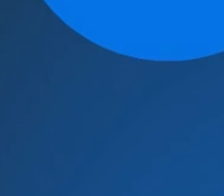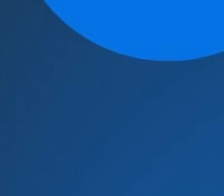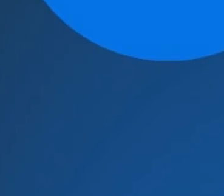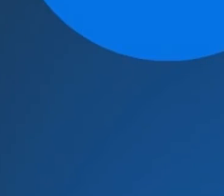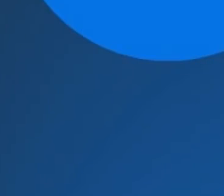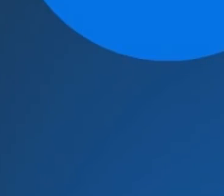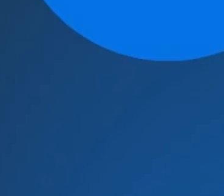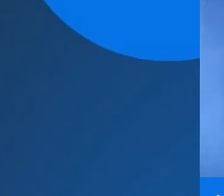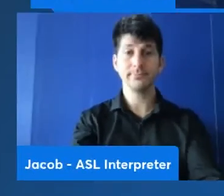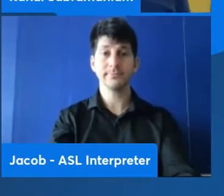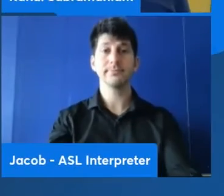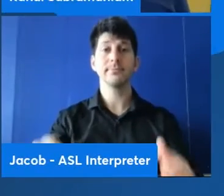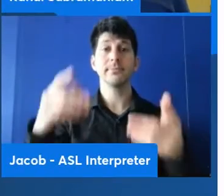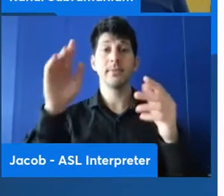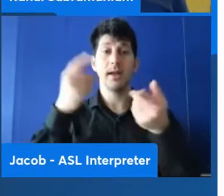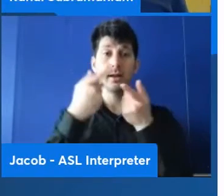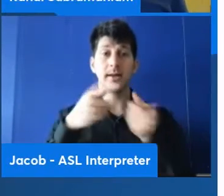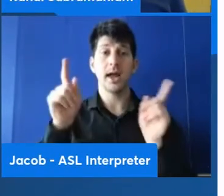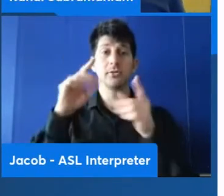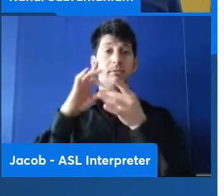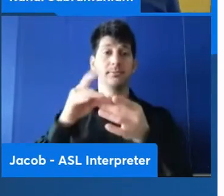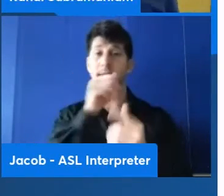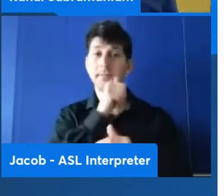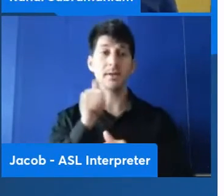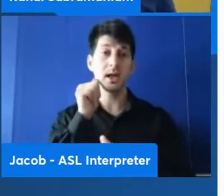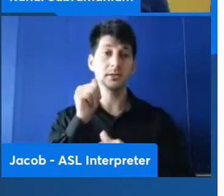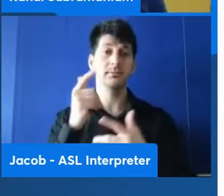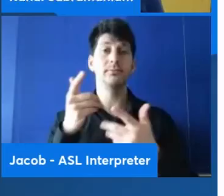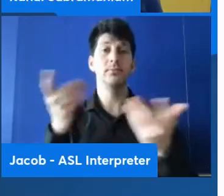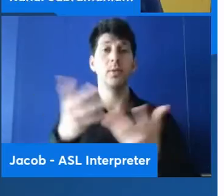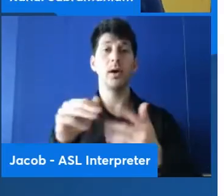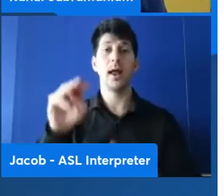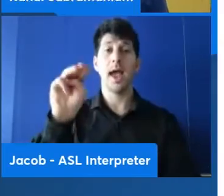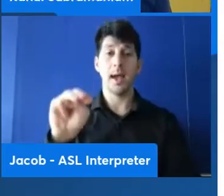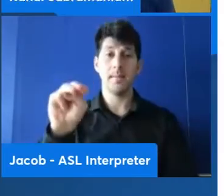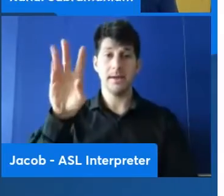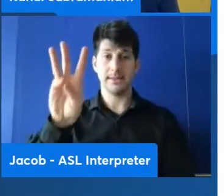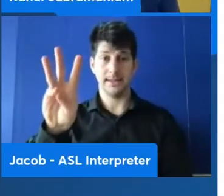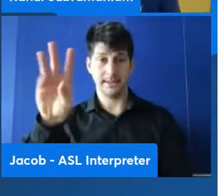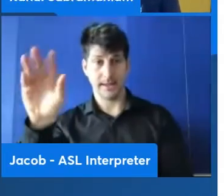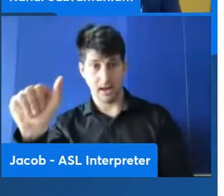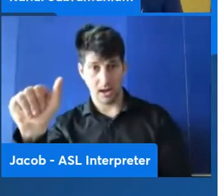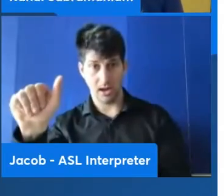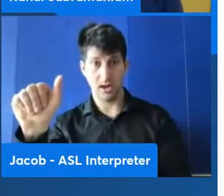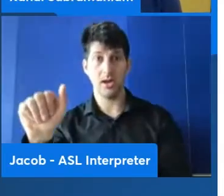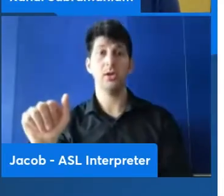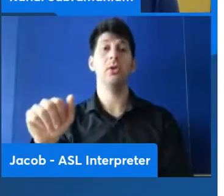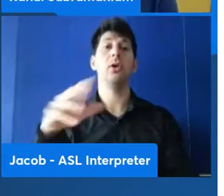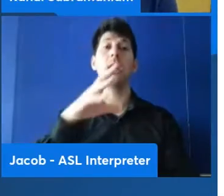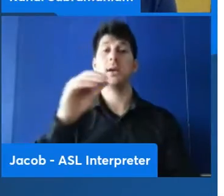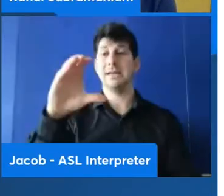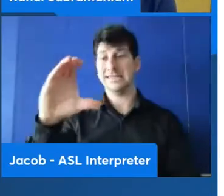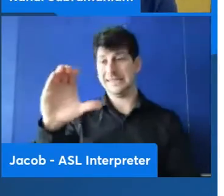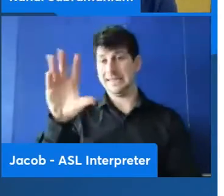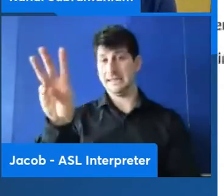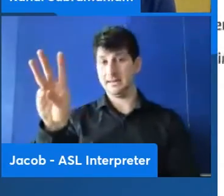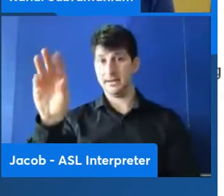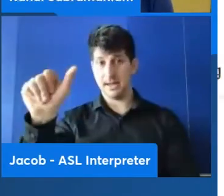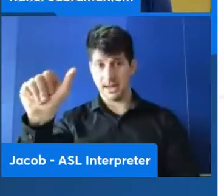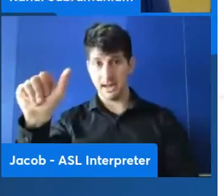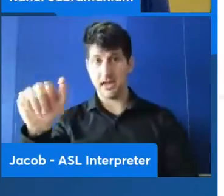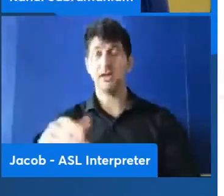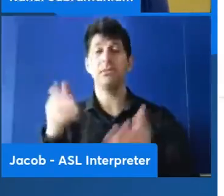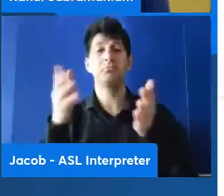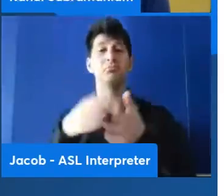So the announcement from Amazon is this M6A and C6A, which are now kind of